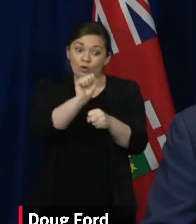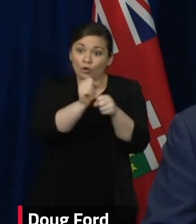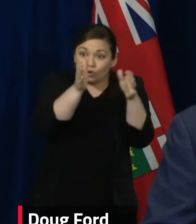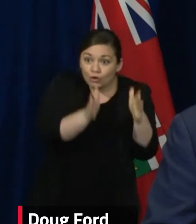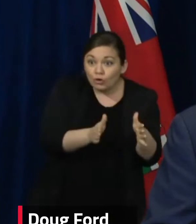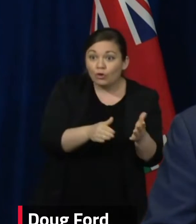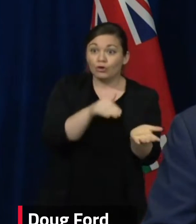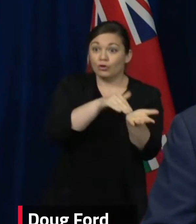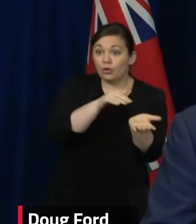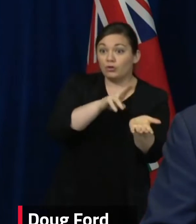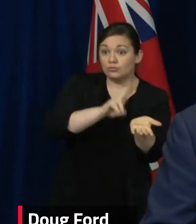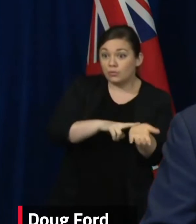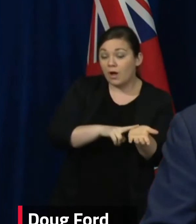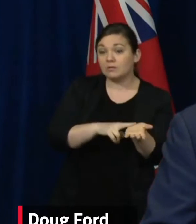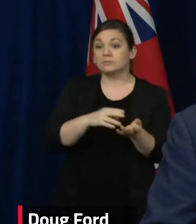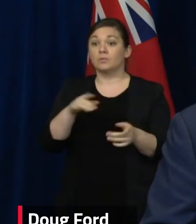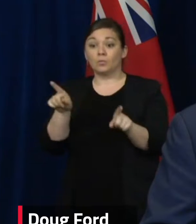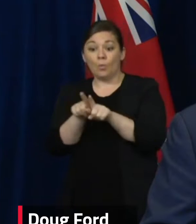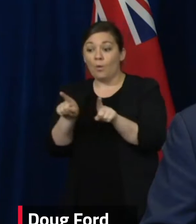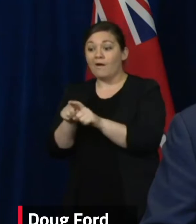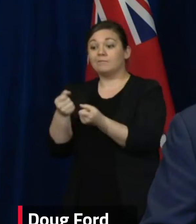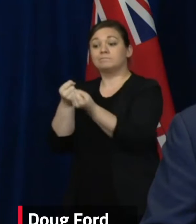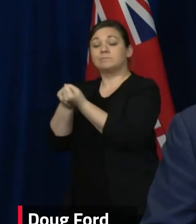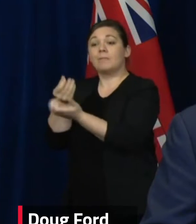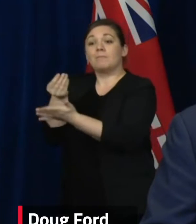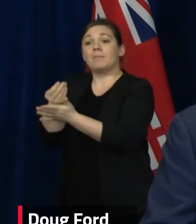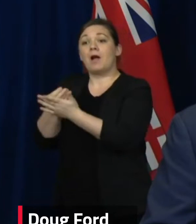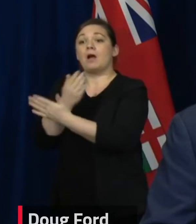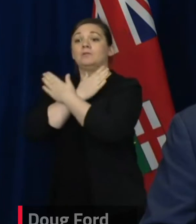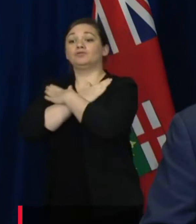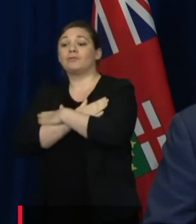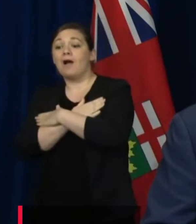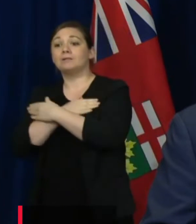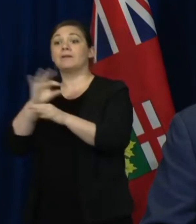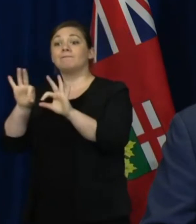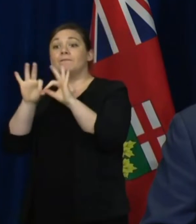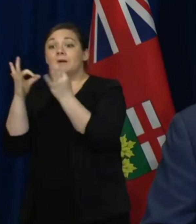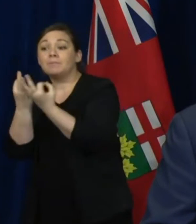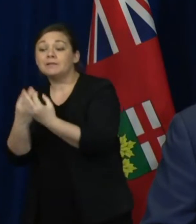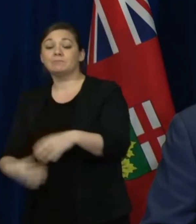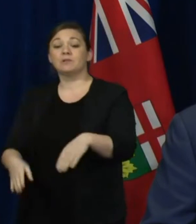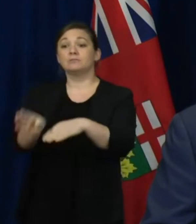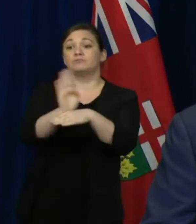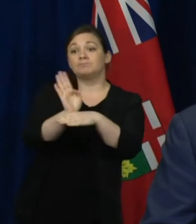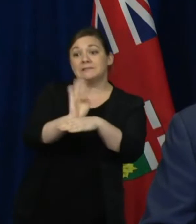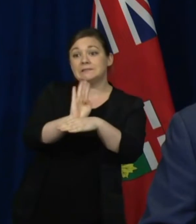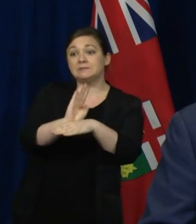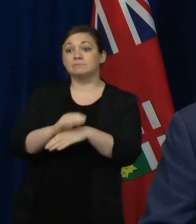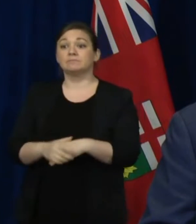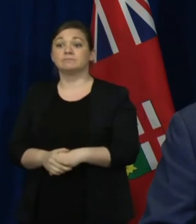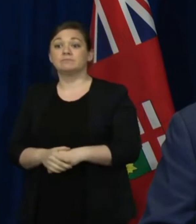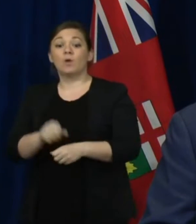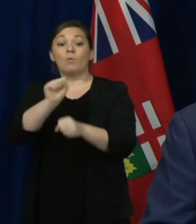for families, relief for business, and relief for workers.